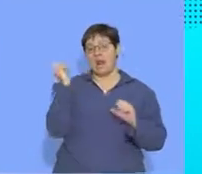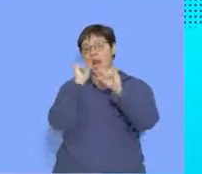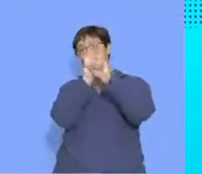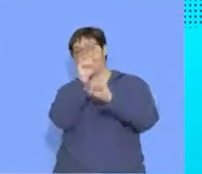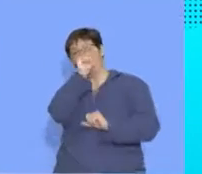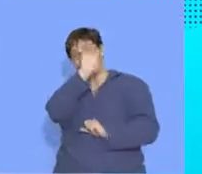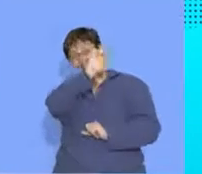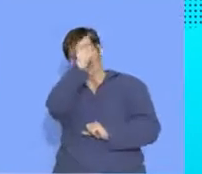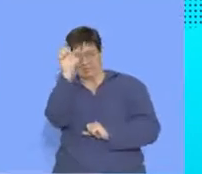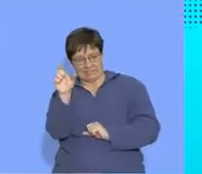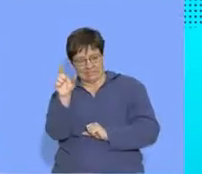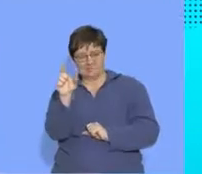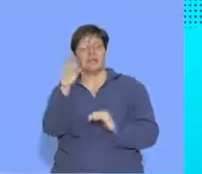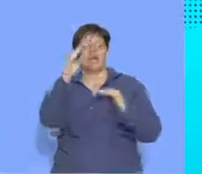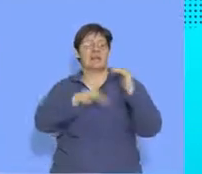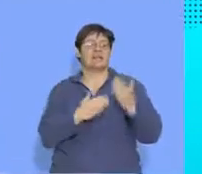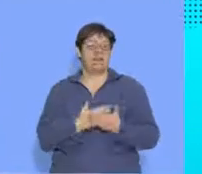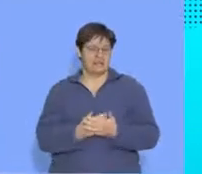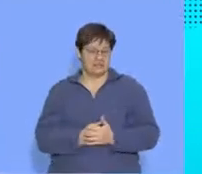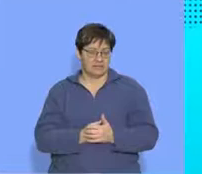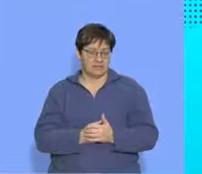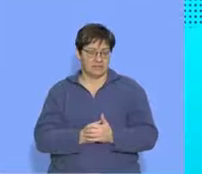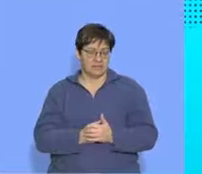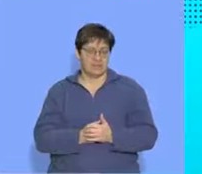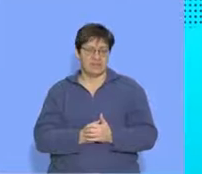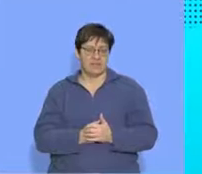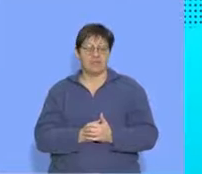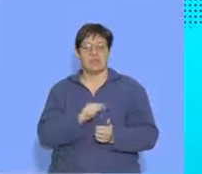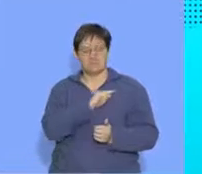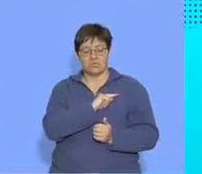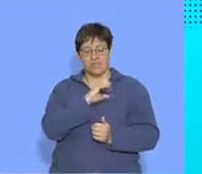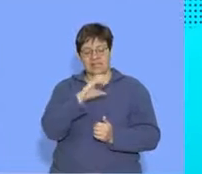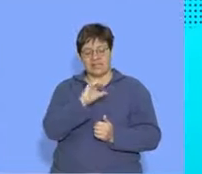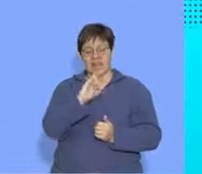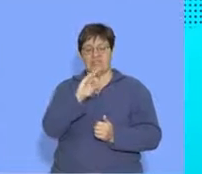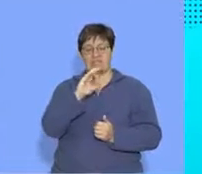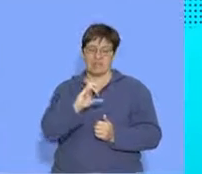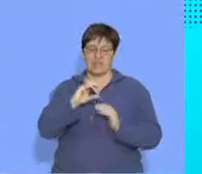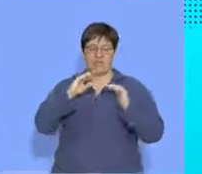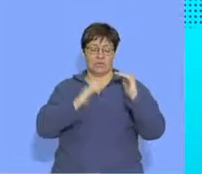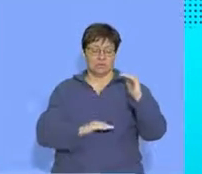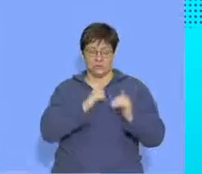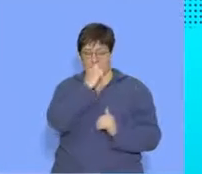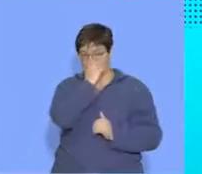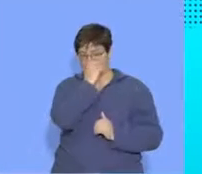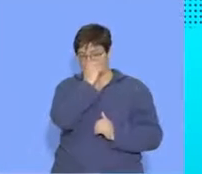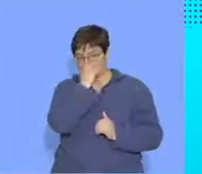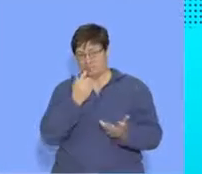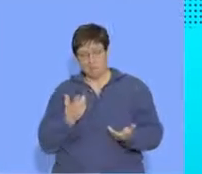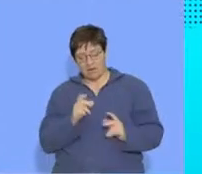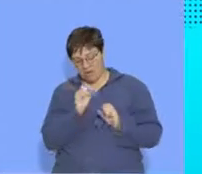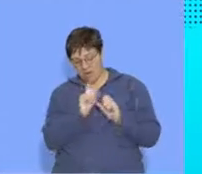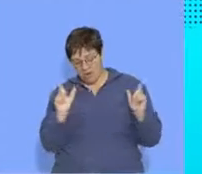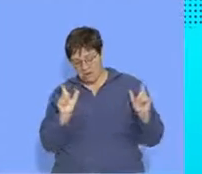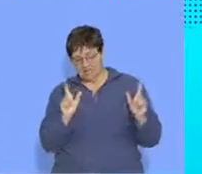having on the ozone layer. And so we're talking about CFCs being reduced. However, they realized that by